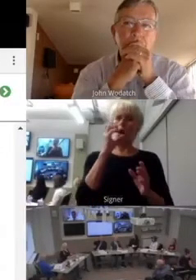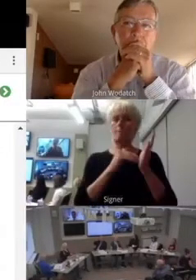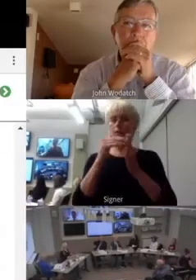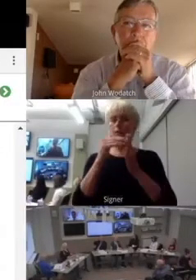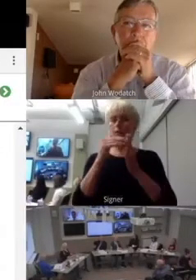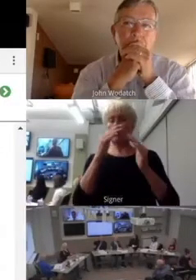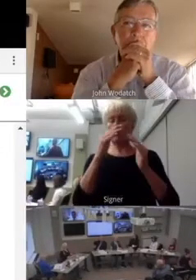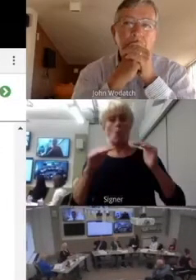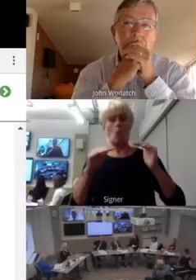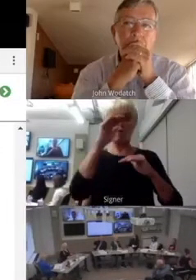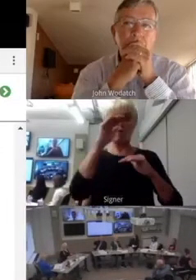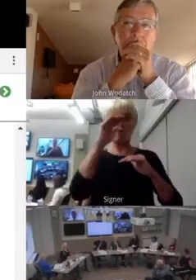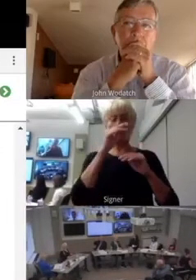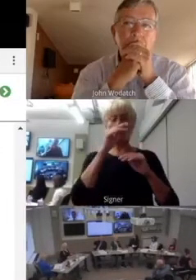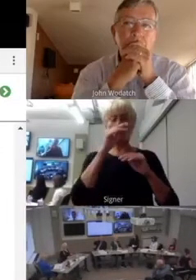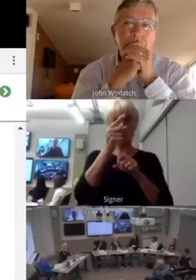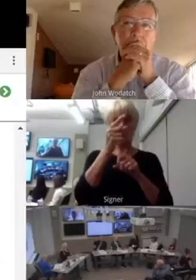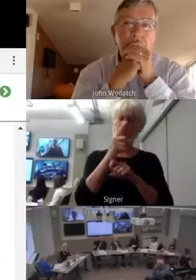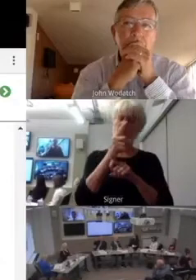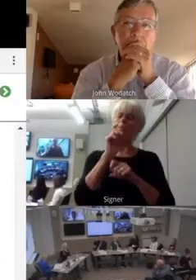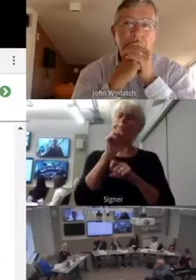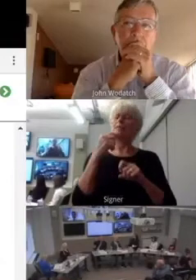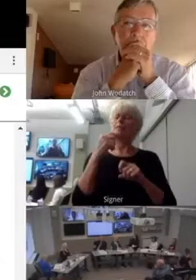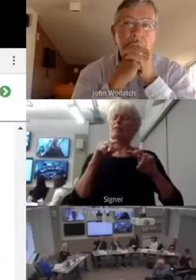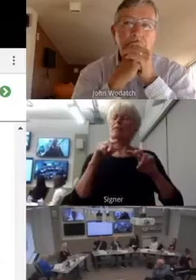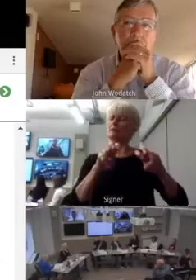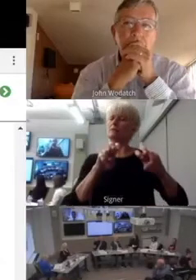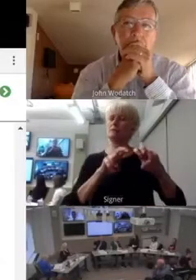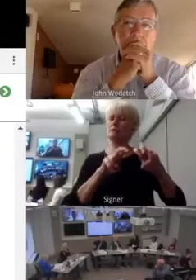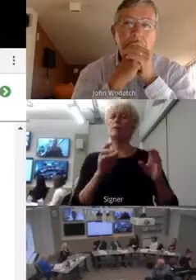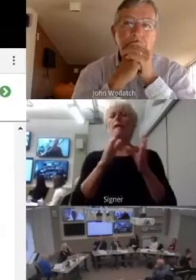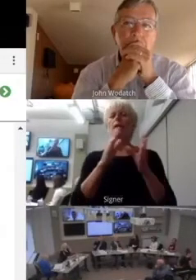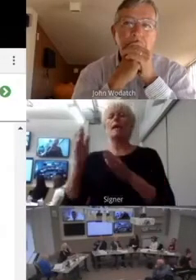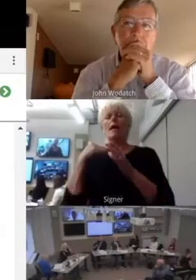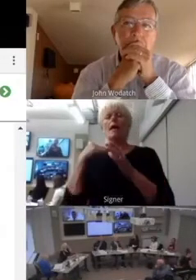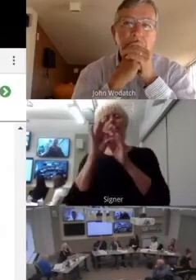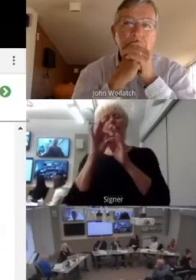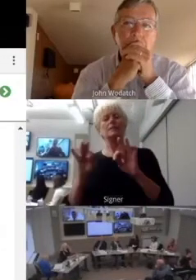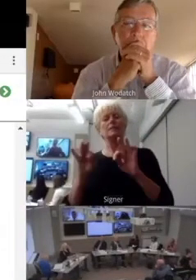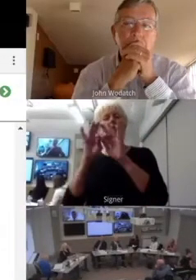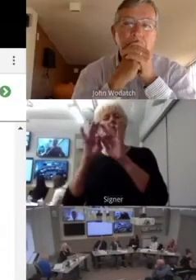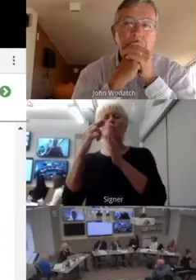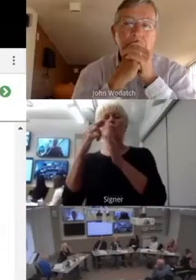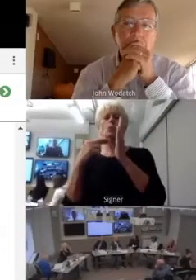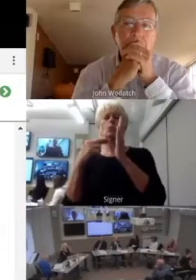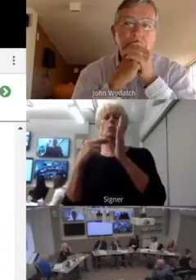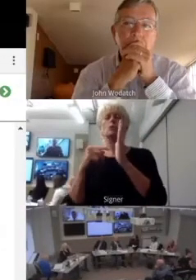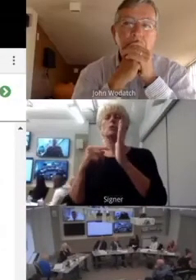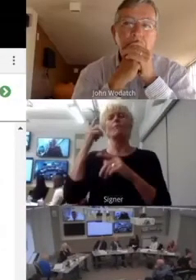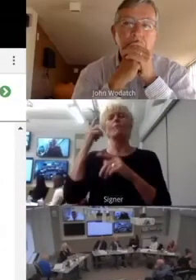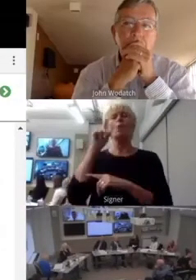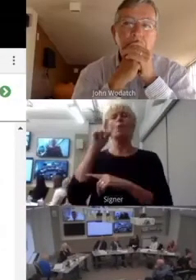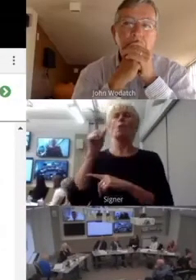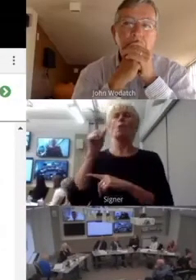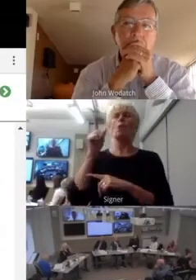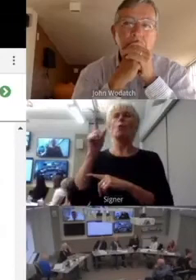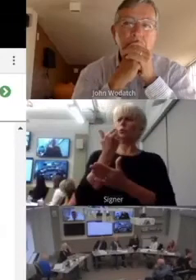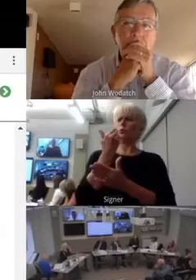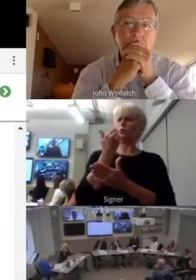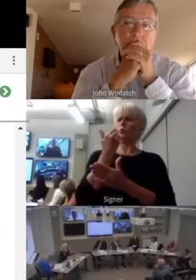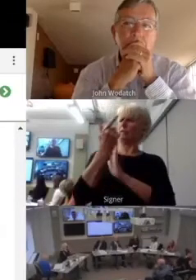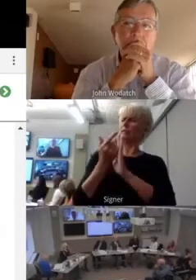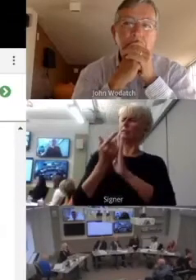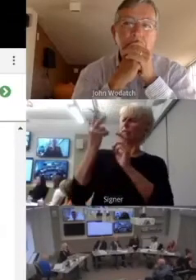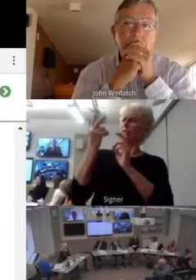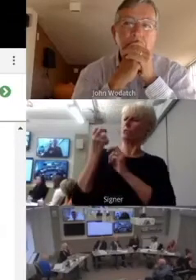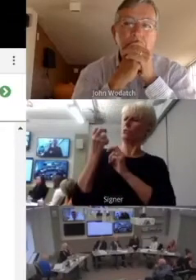then significant rules, those that raise novel legal issues, and economically significant rules, those that cost $100 million